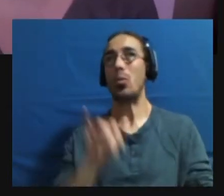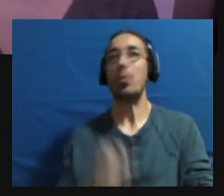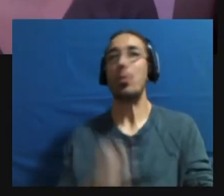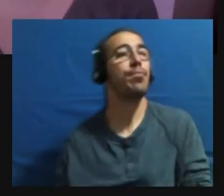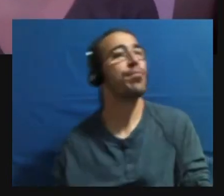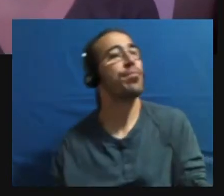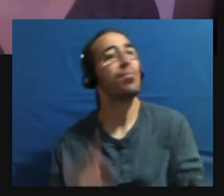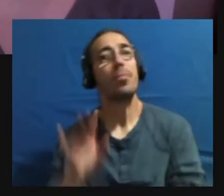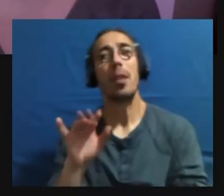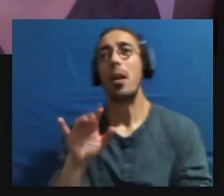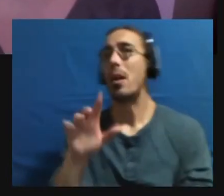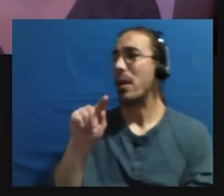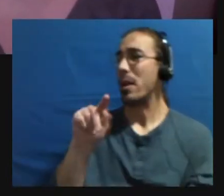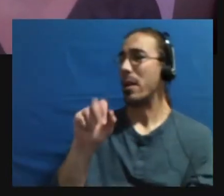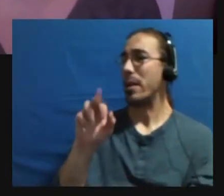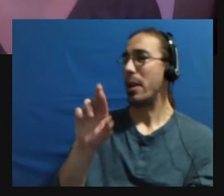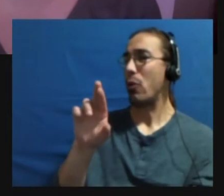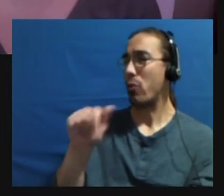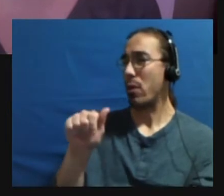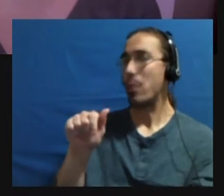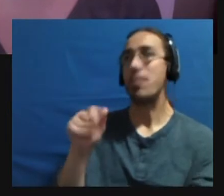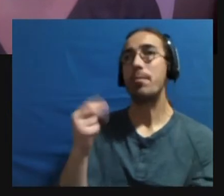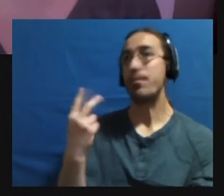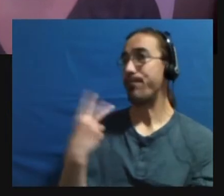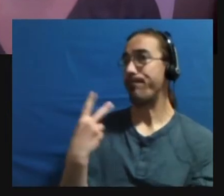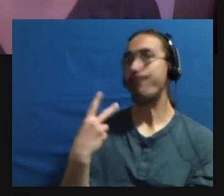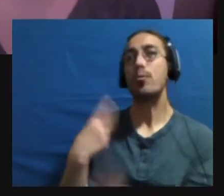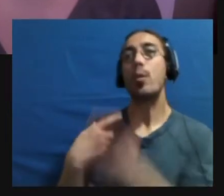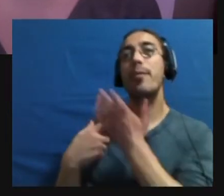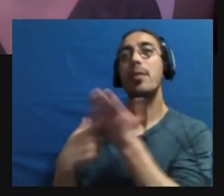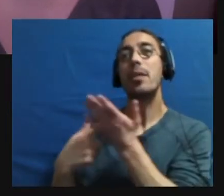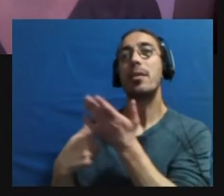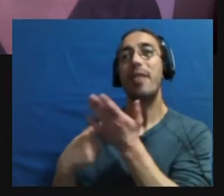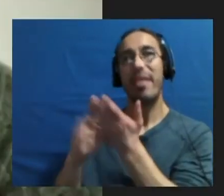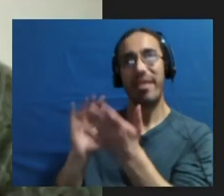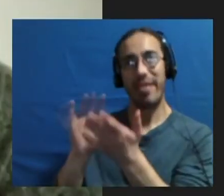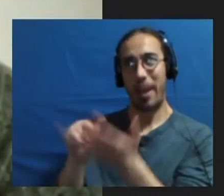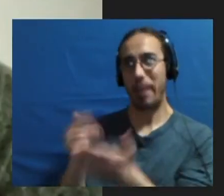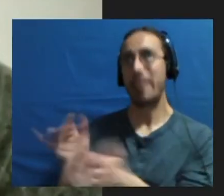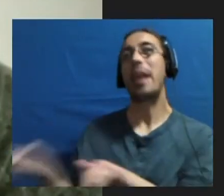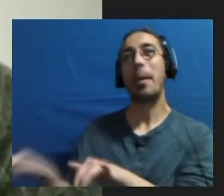Tara has actually we've had a conversation about this before.